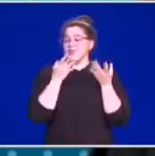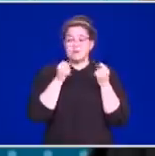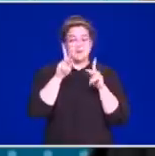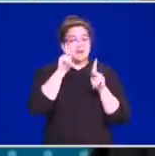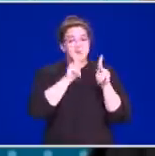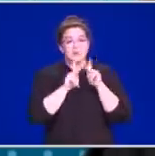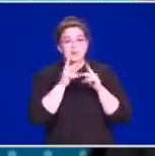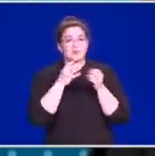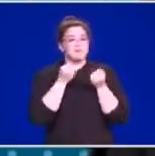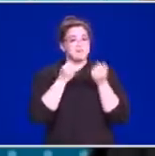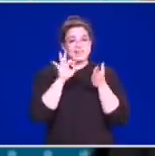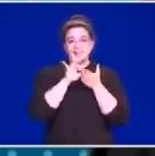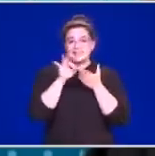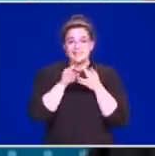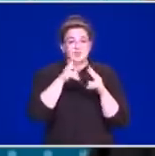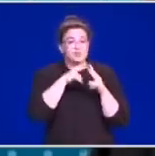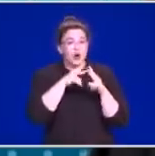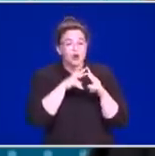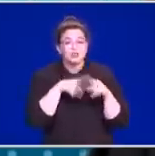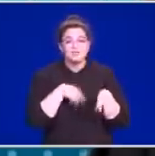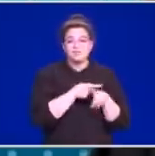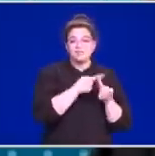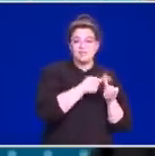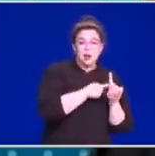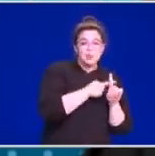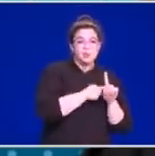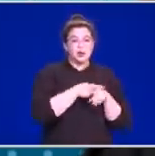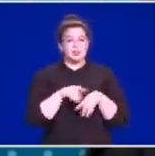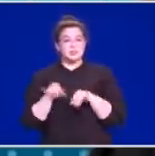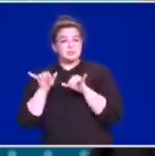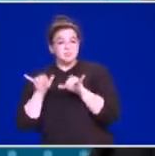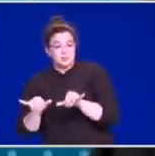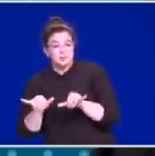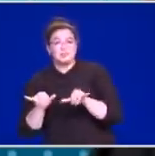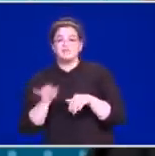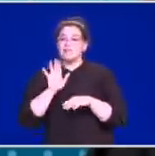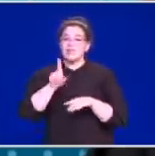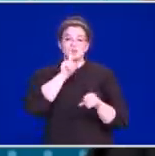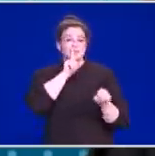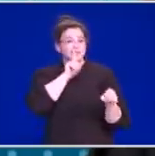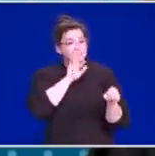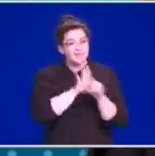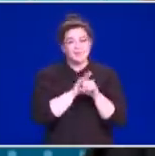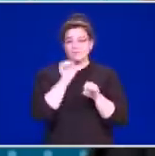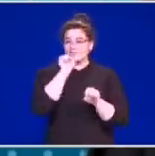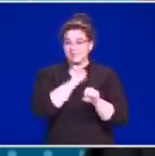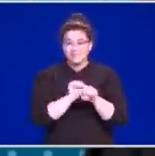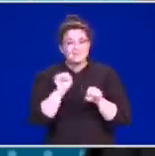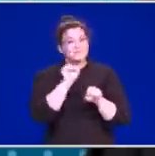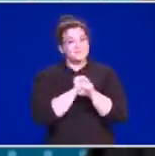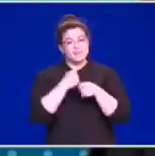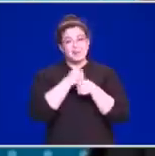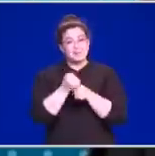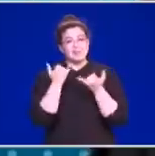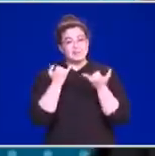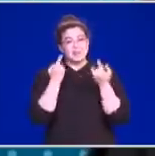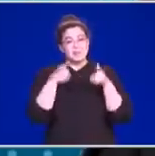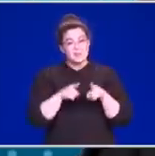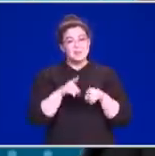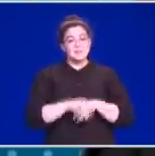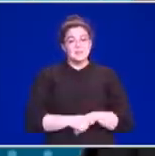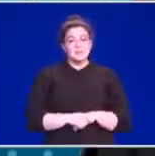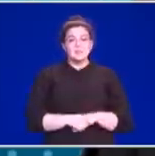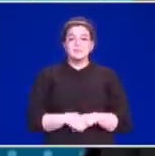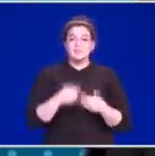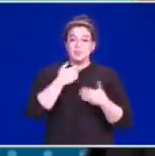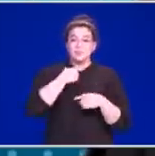census partners, temporary and permanent employees, their dedication and diligent work to make today a reality.